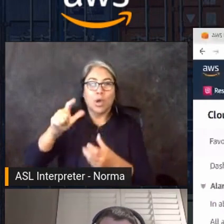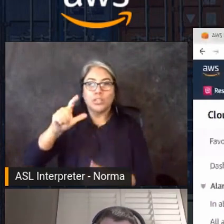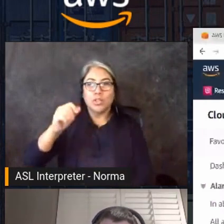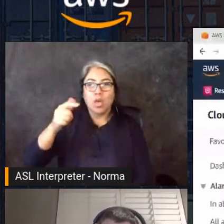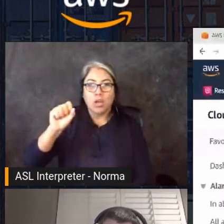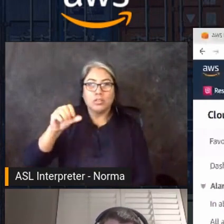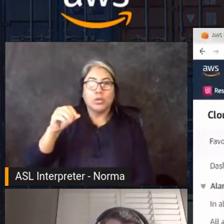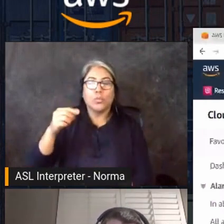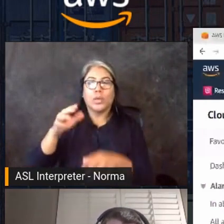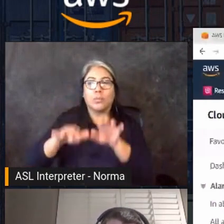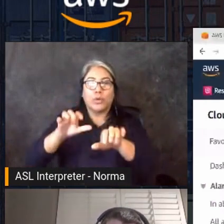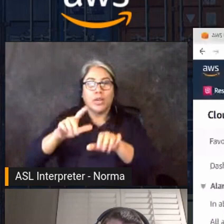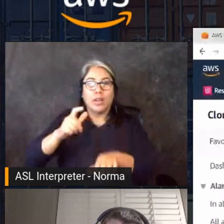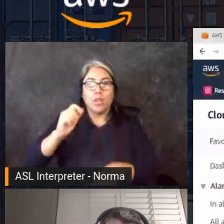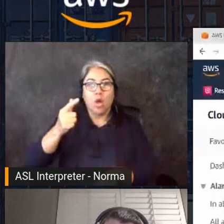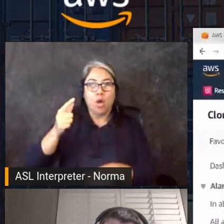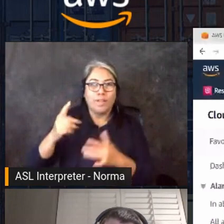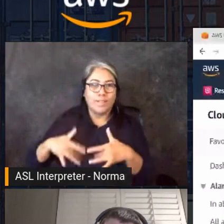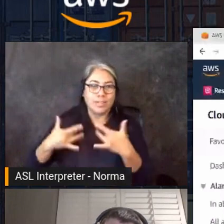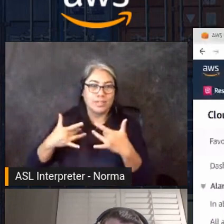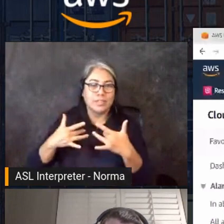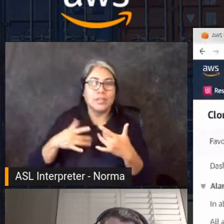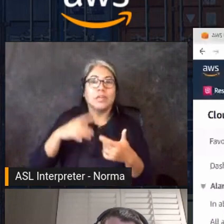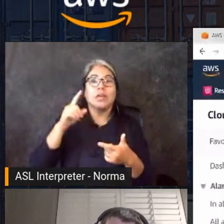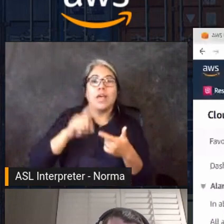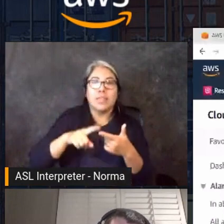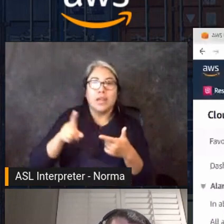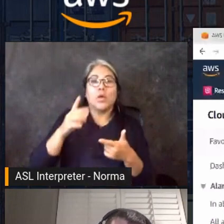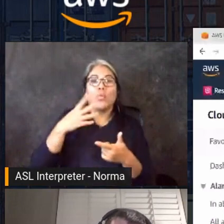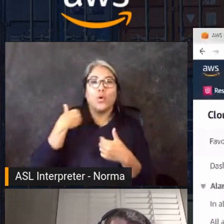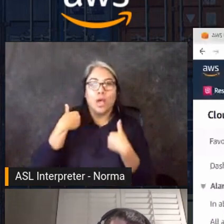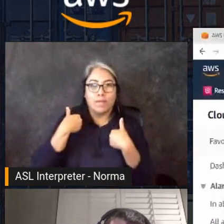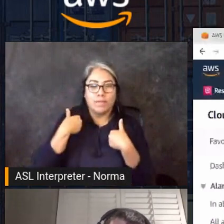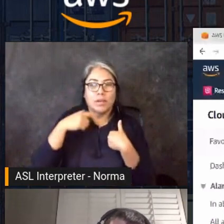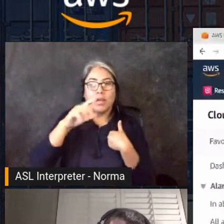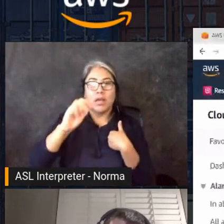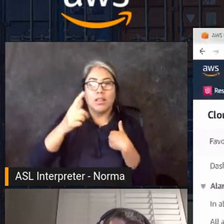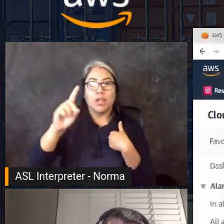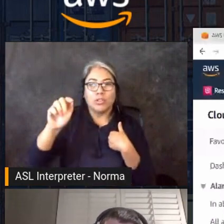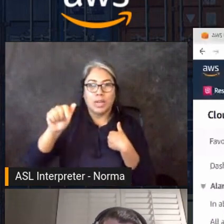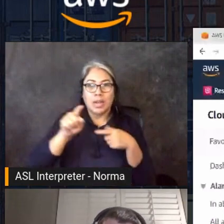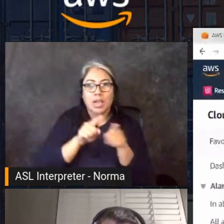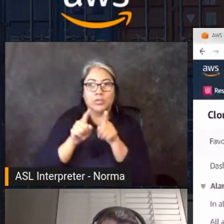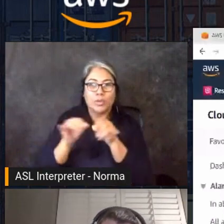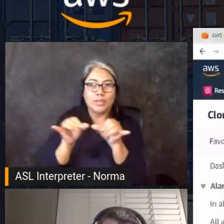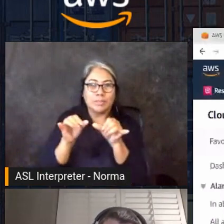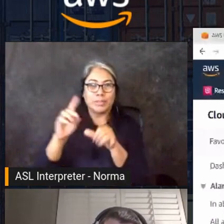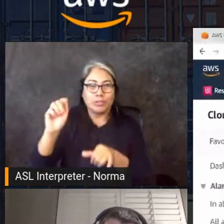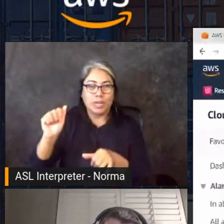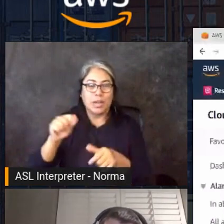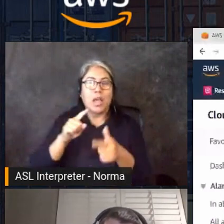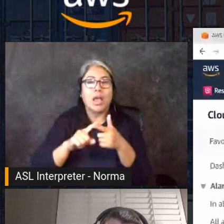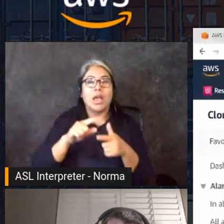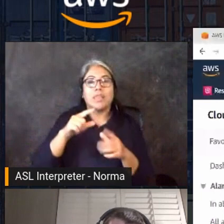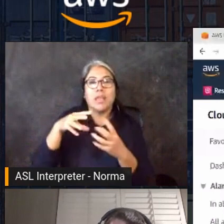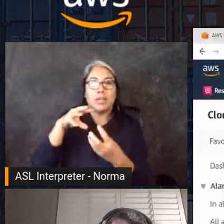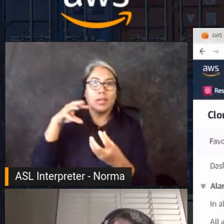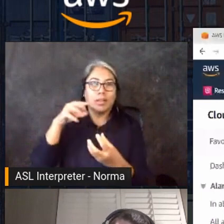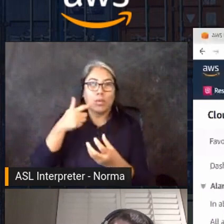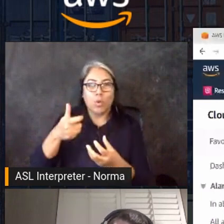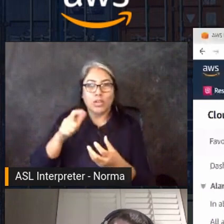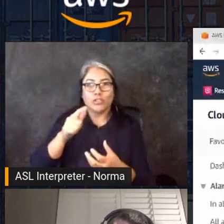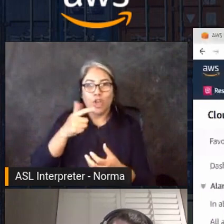put log events. And then that will contain log data as well as metric data. And then CloudWatch logs is smart enough to then